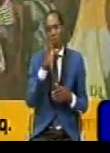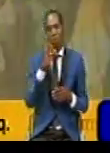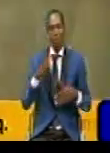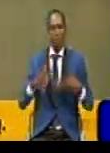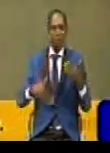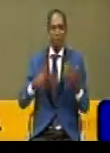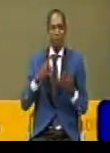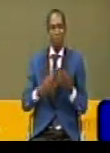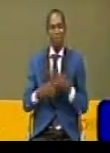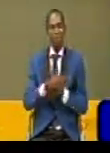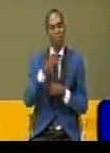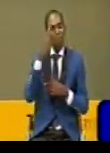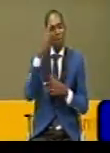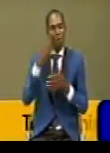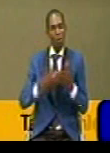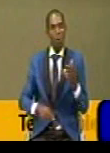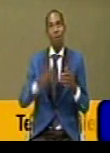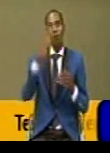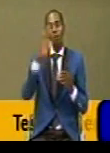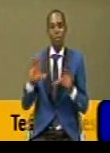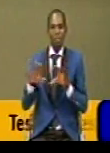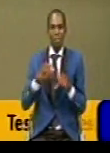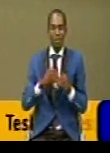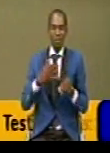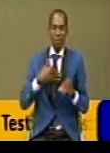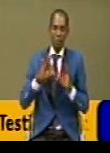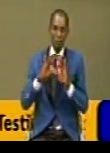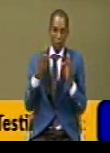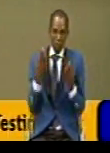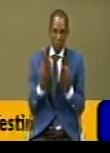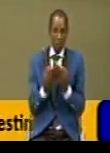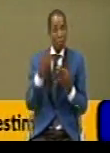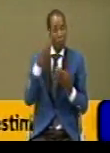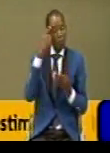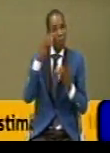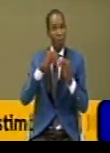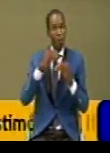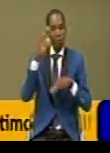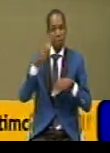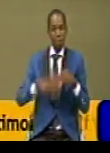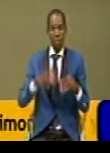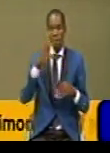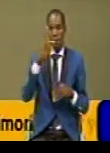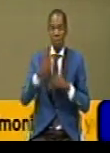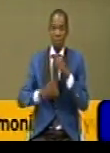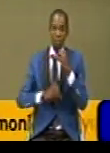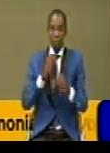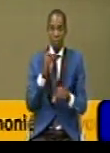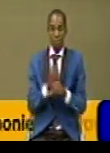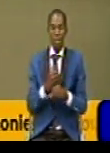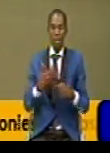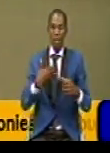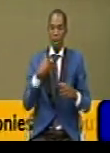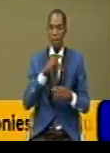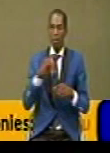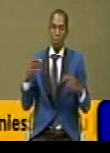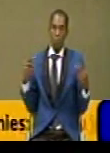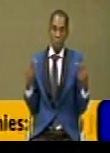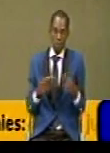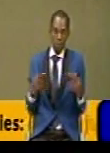Praise the living God! I'm so excited today for what God has done in my family for more